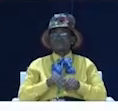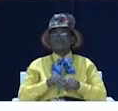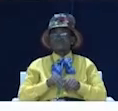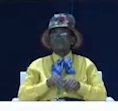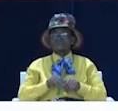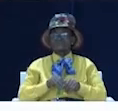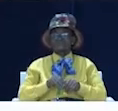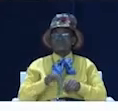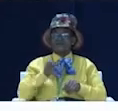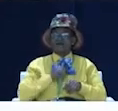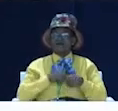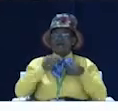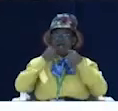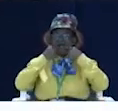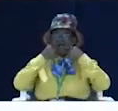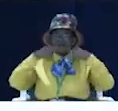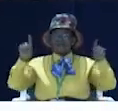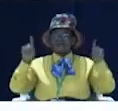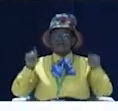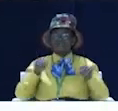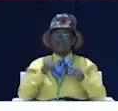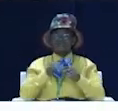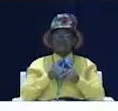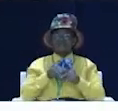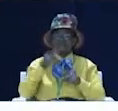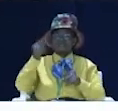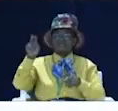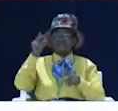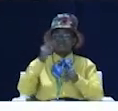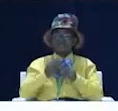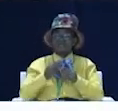I decree in the name of the one who sent me,